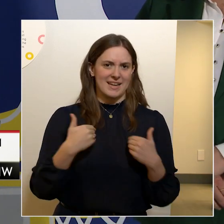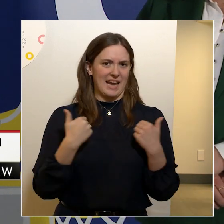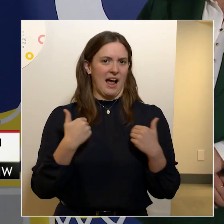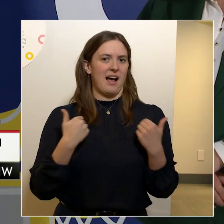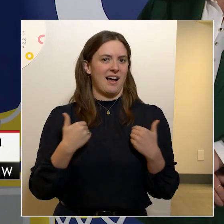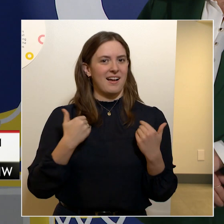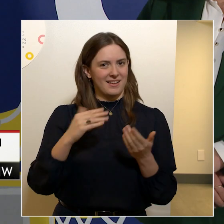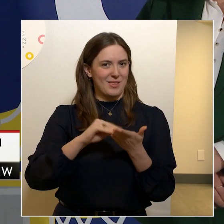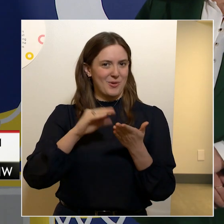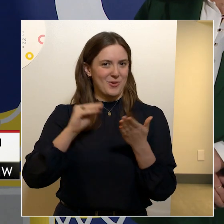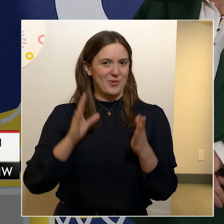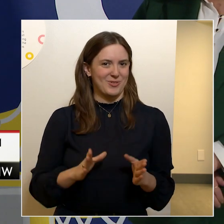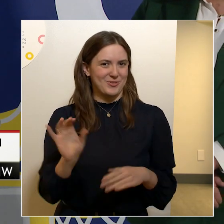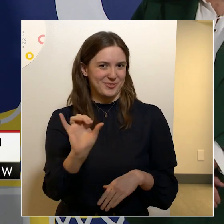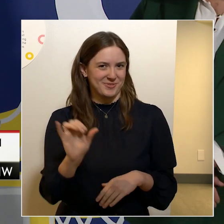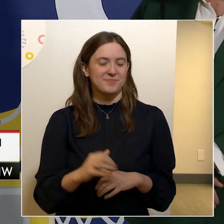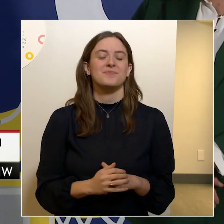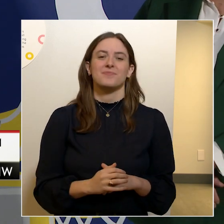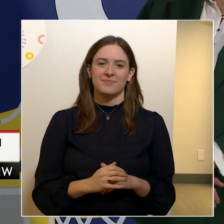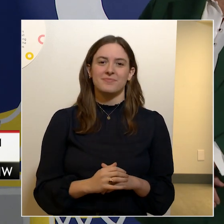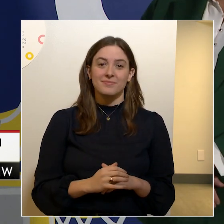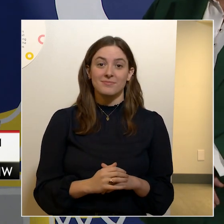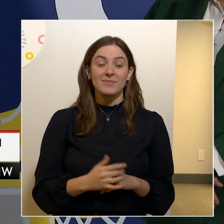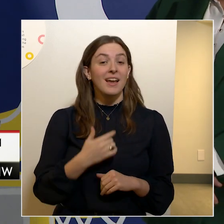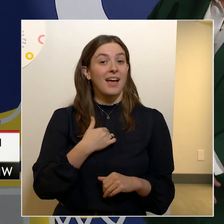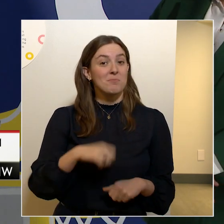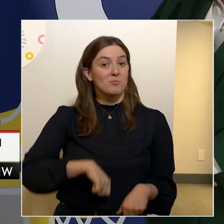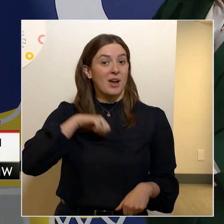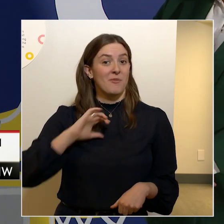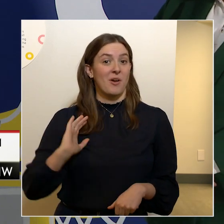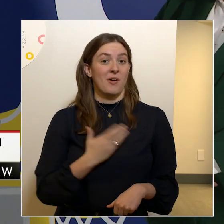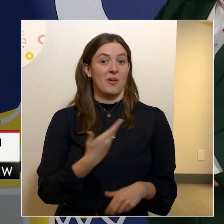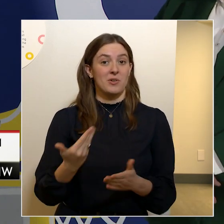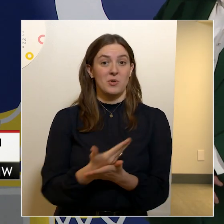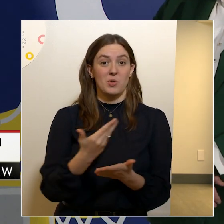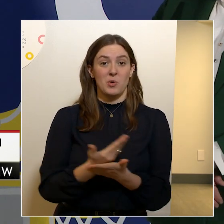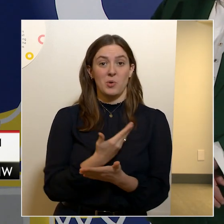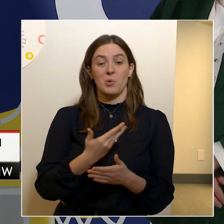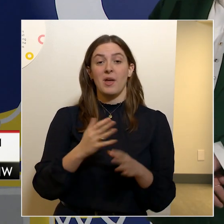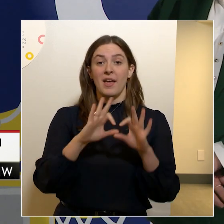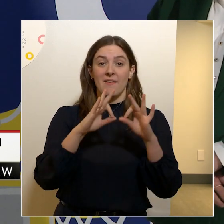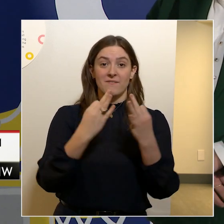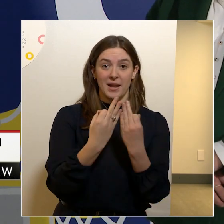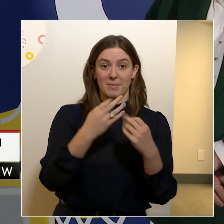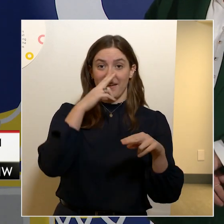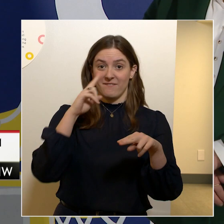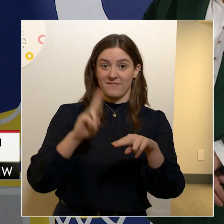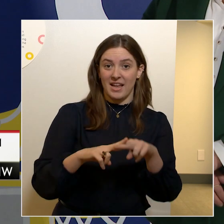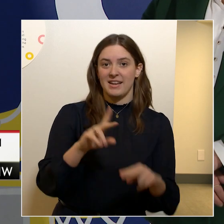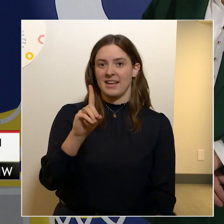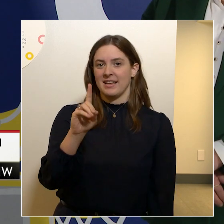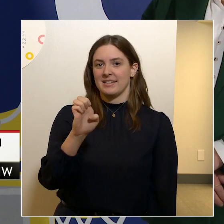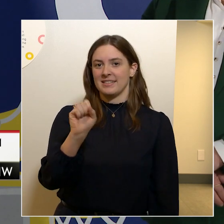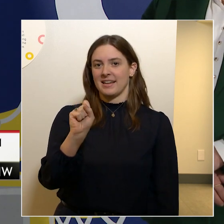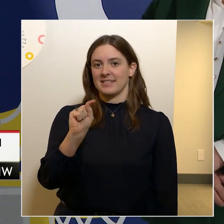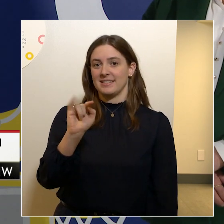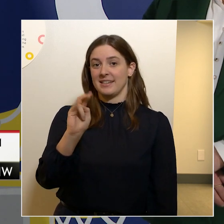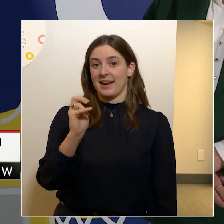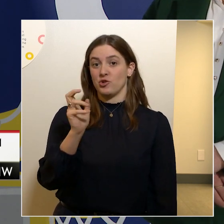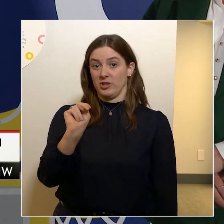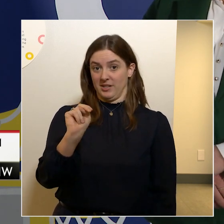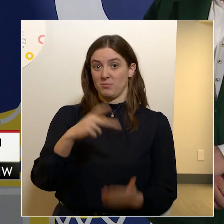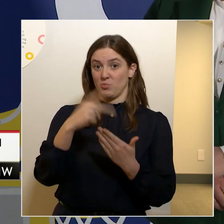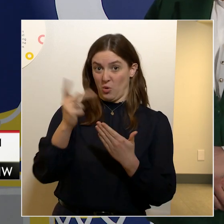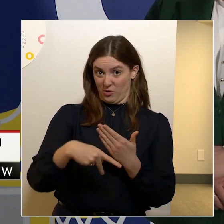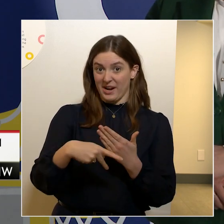learners. So I am proud that through our new Family Fun Destination programs, we will be able